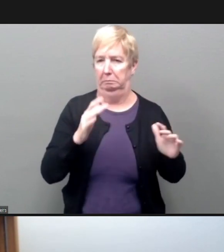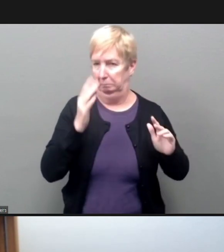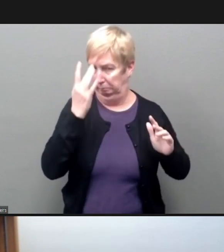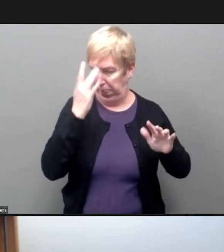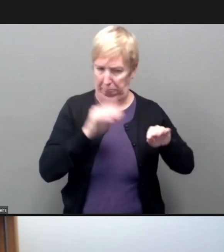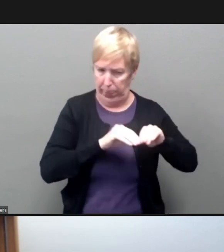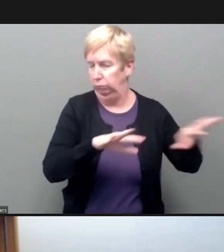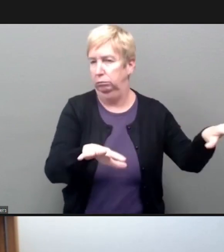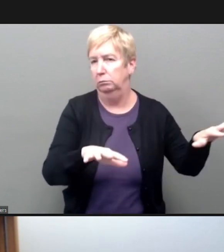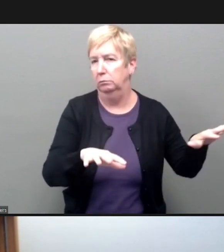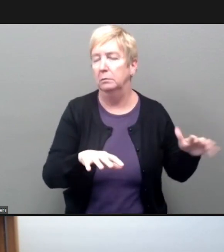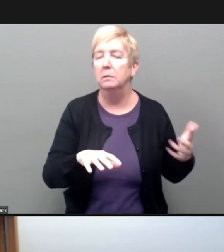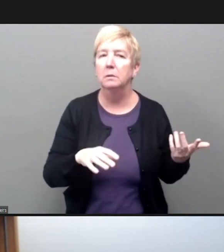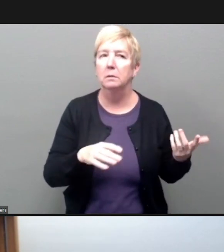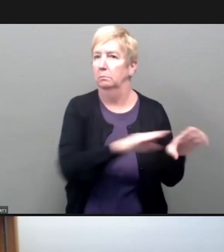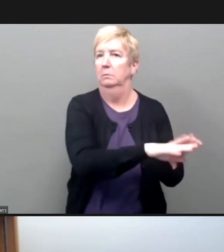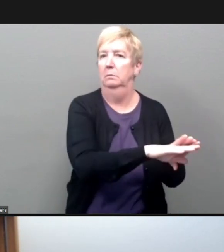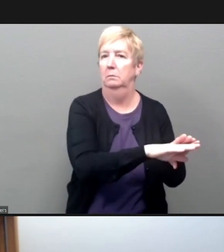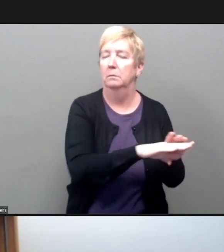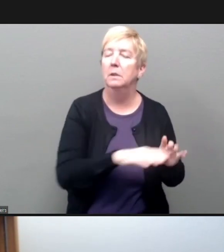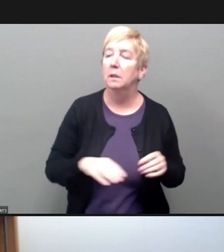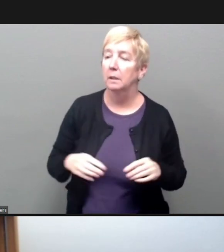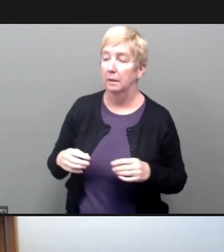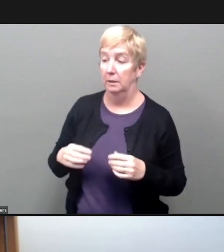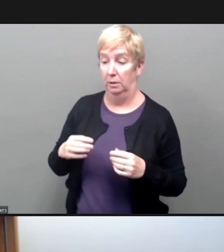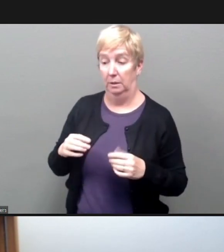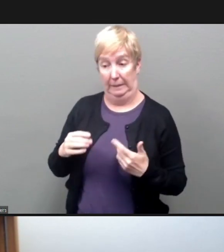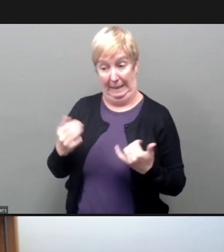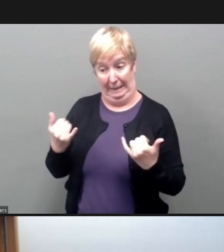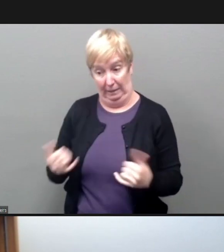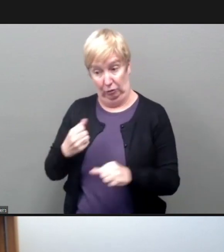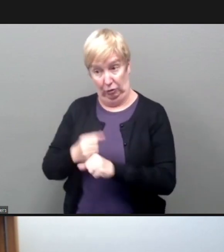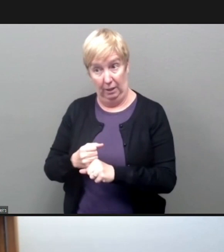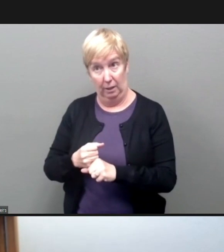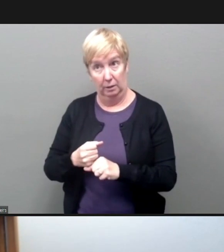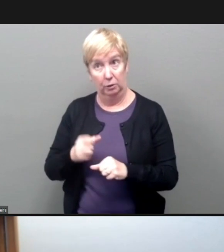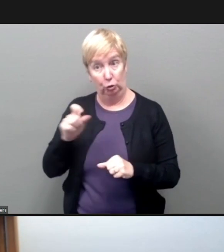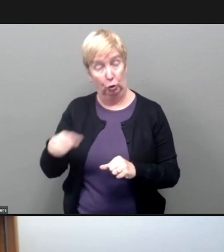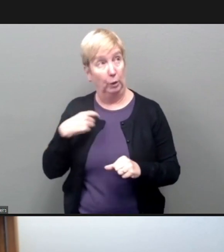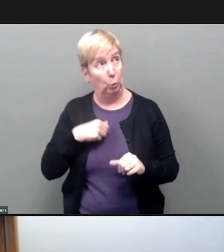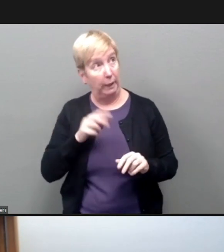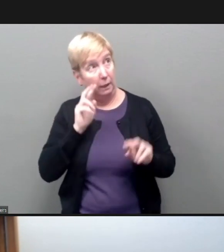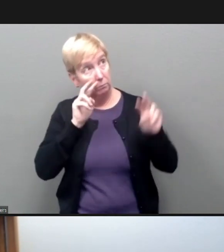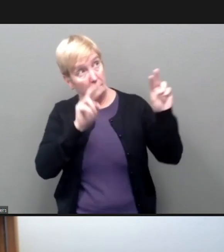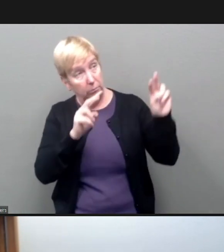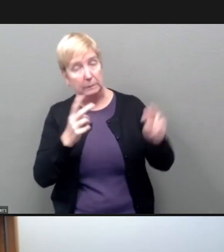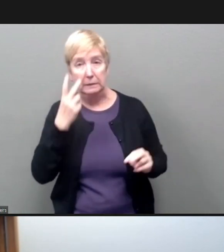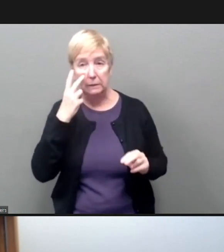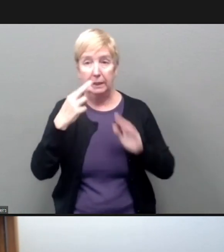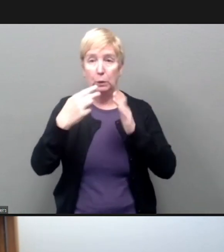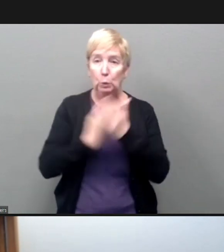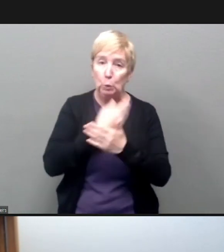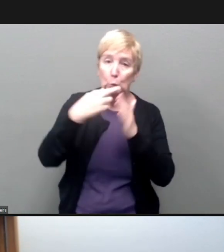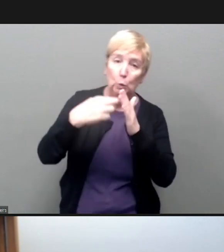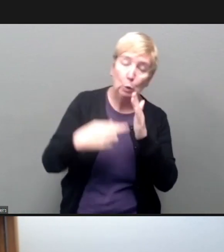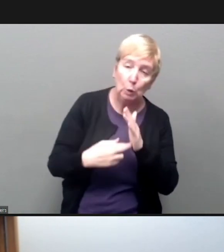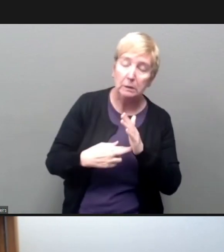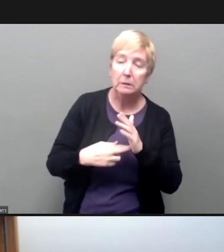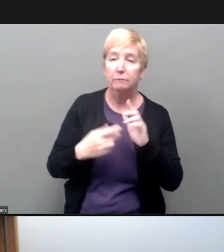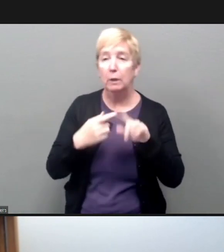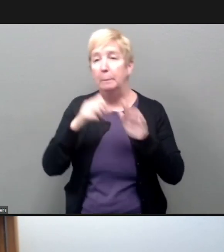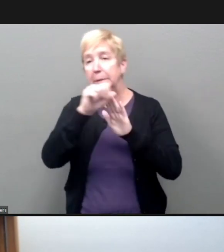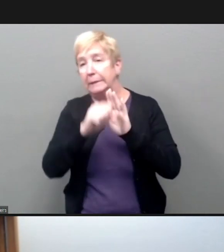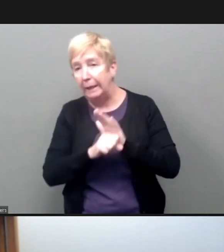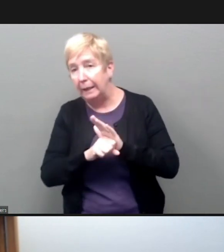we expect rules or changes from the state, or is it kind of incumbent on everyone to sort of